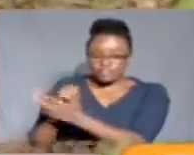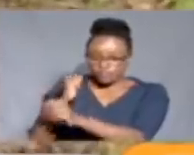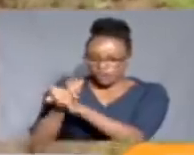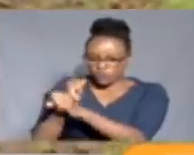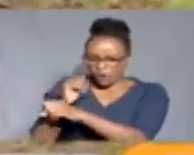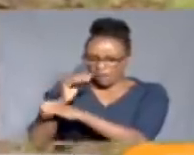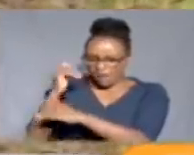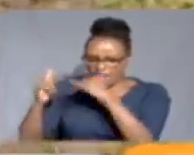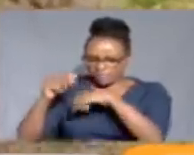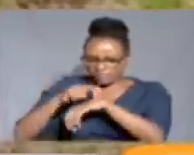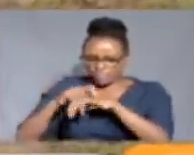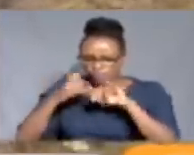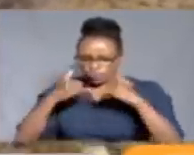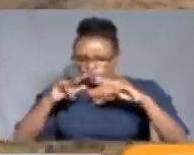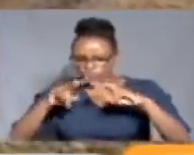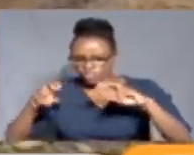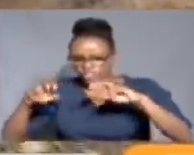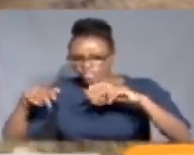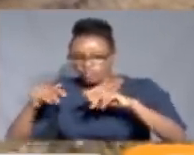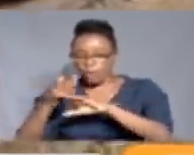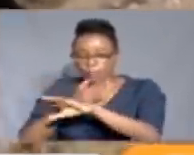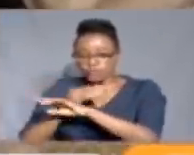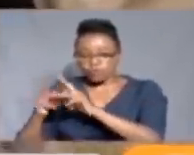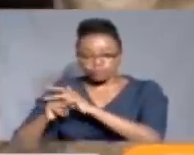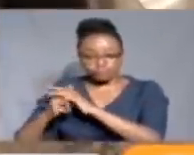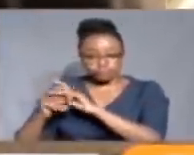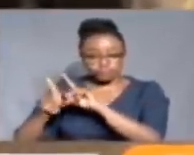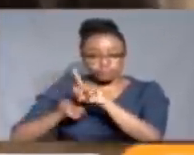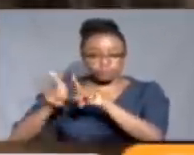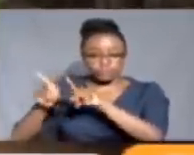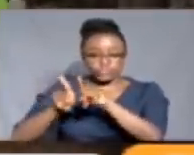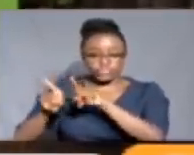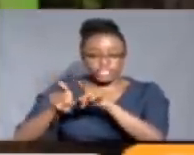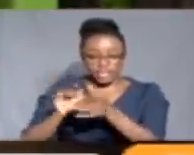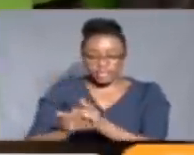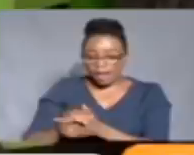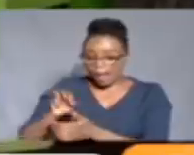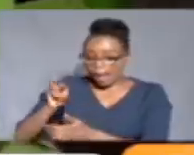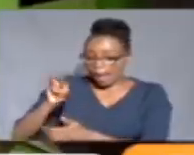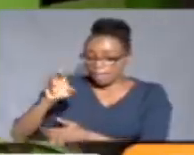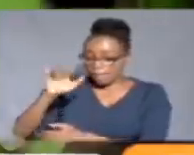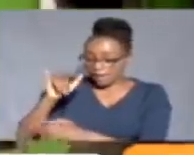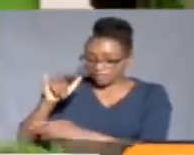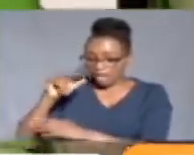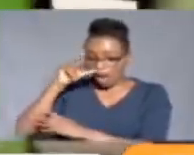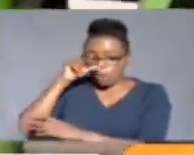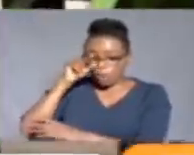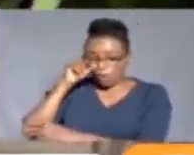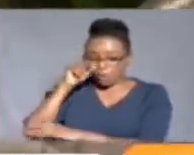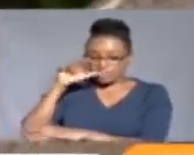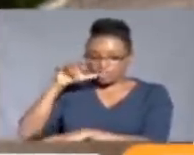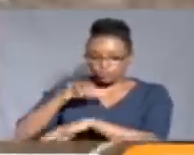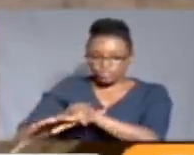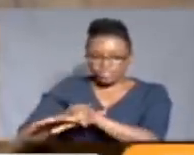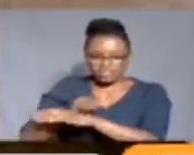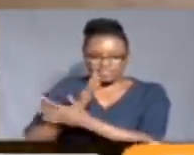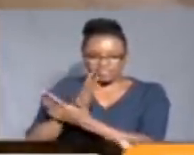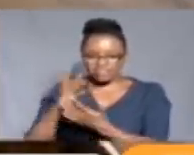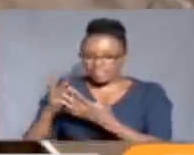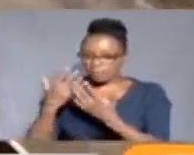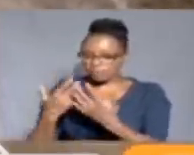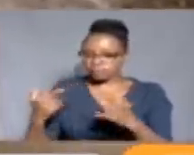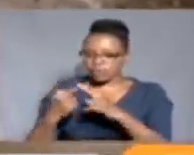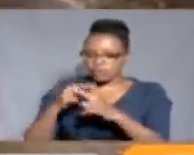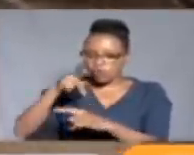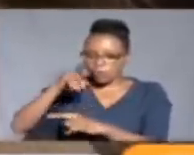her last-minute checks before hitting the road. Mercy is Mombasa-bound to pick up a load at the